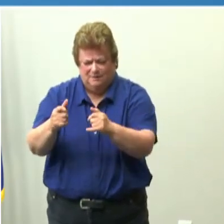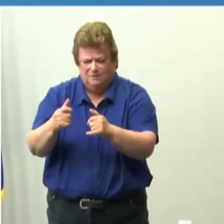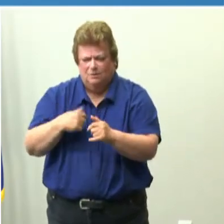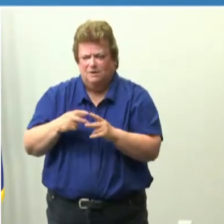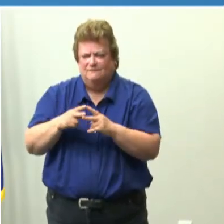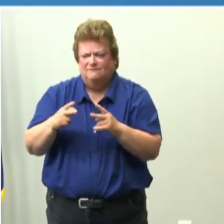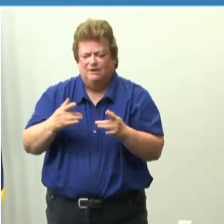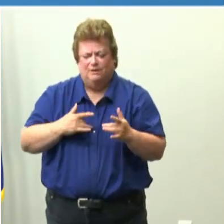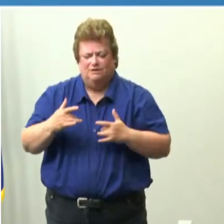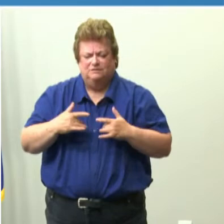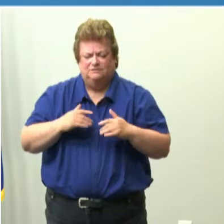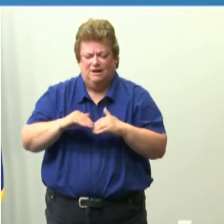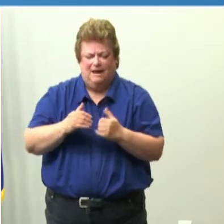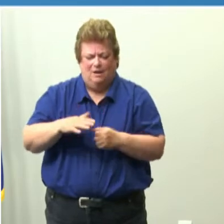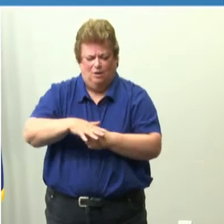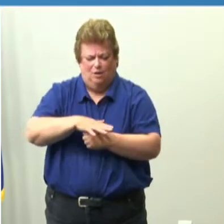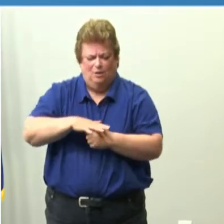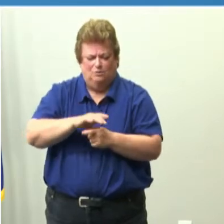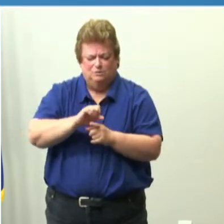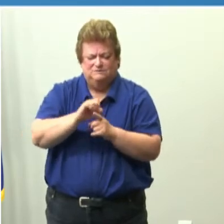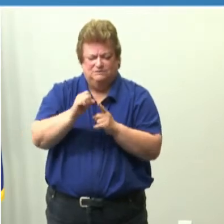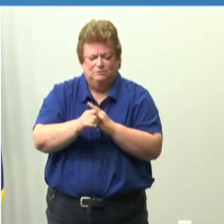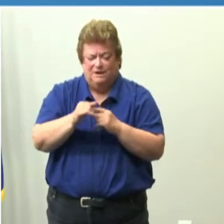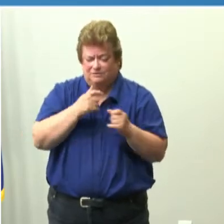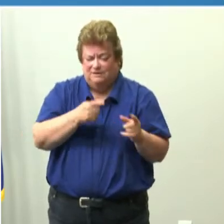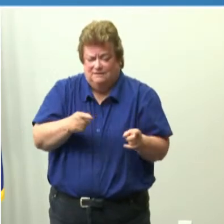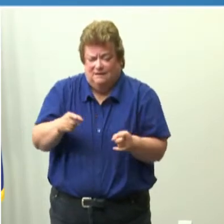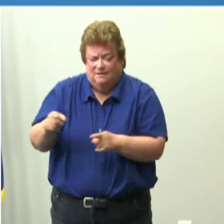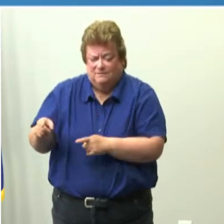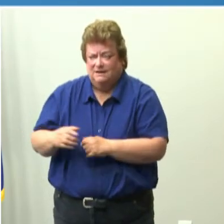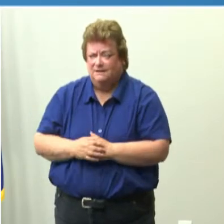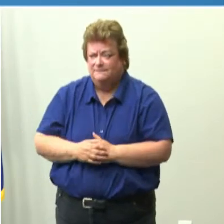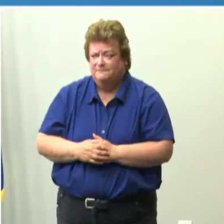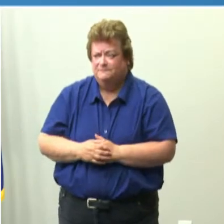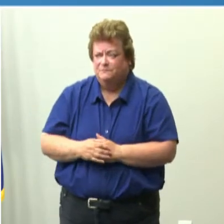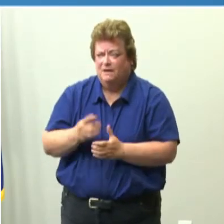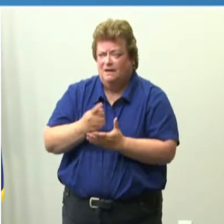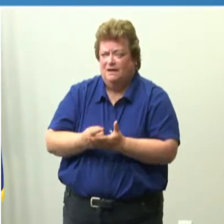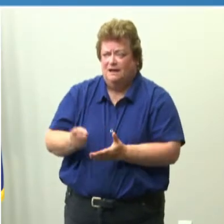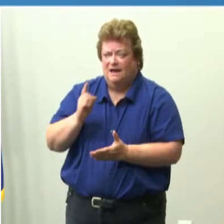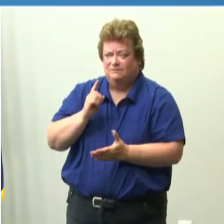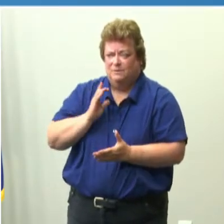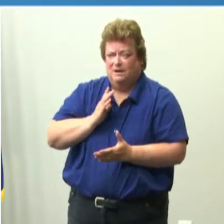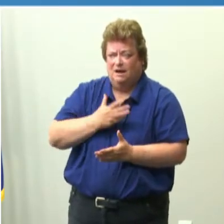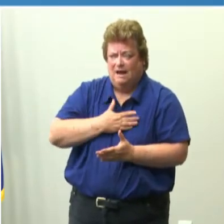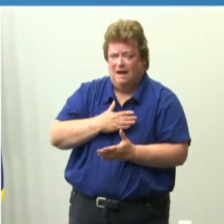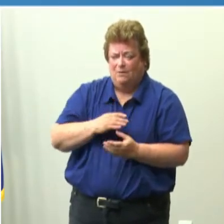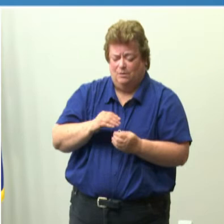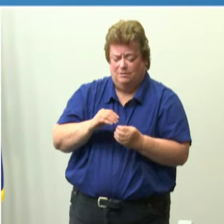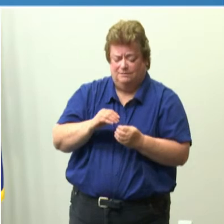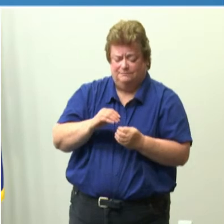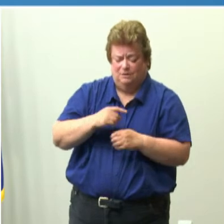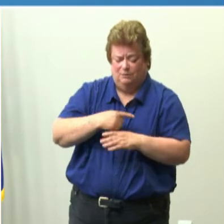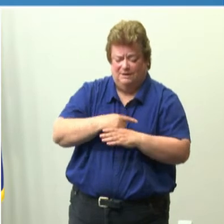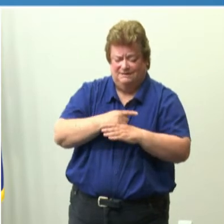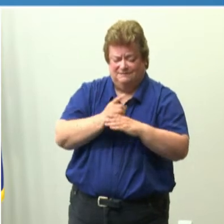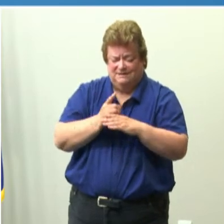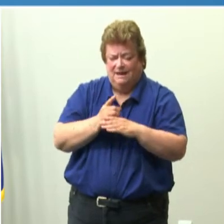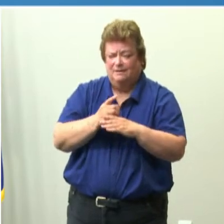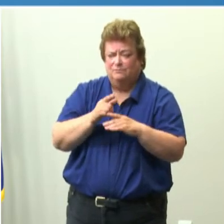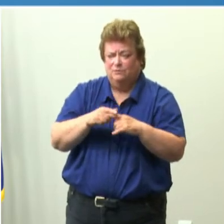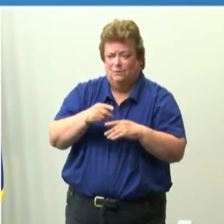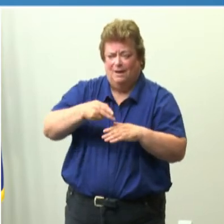about how our local situation is progressing. As you know, last week our COVID risk dial moved into the elevated